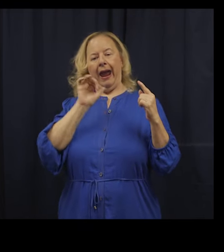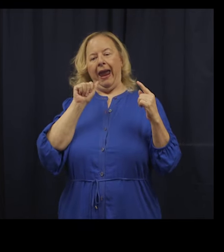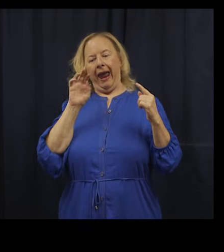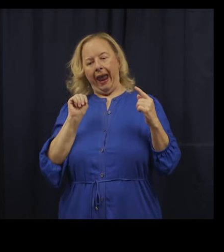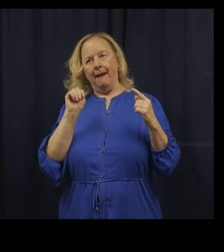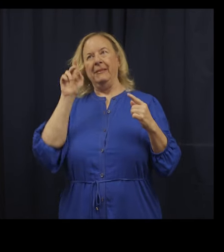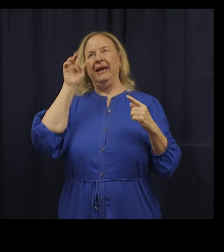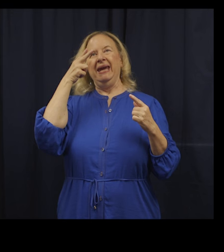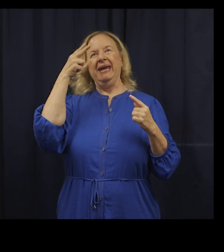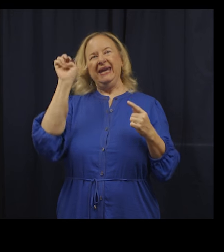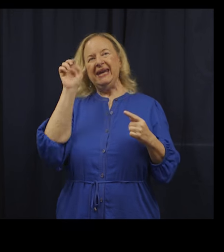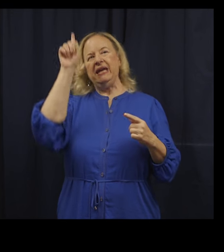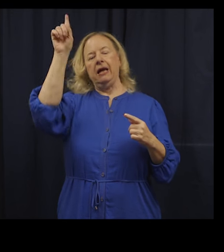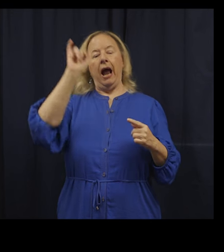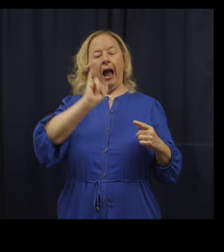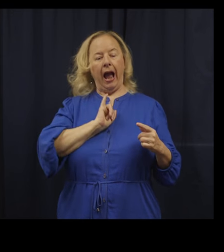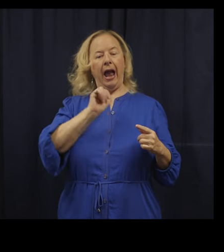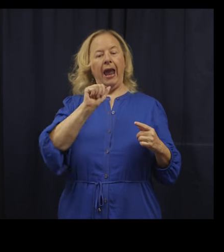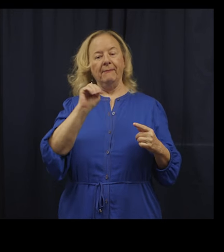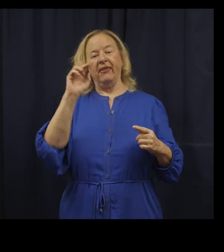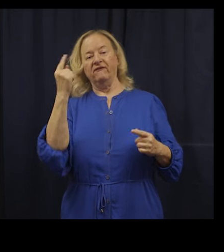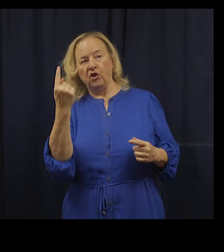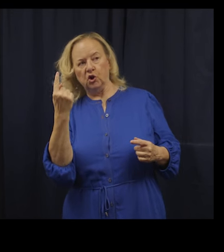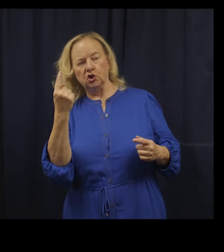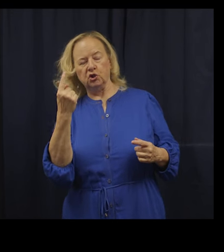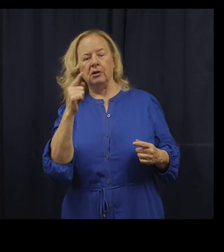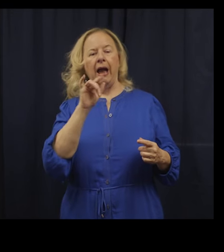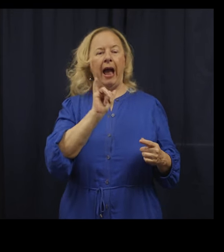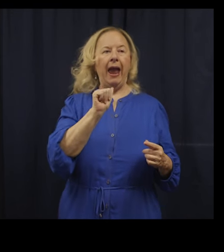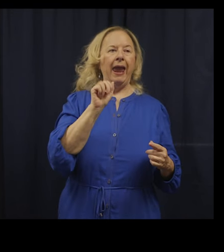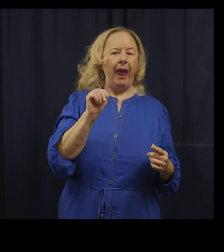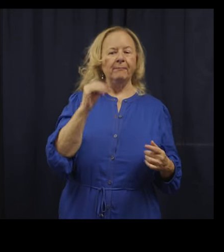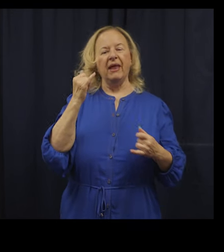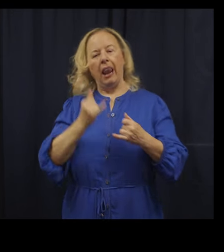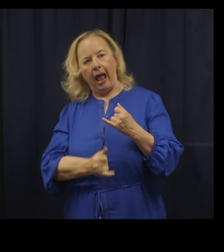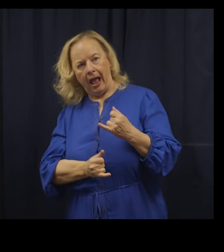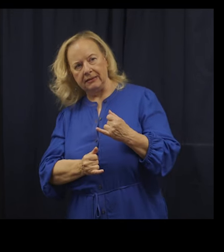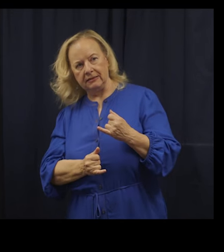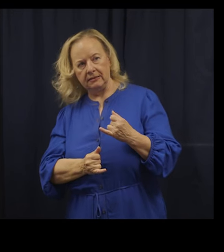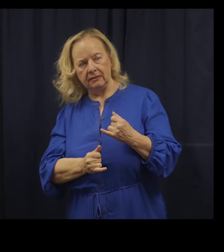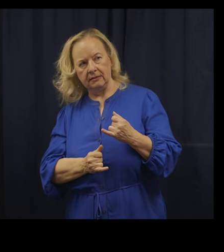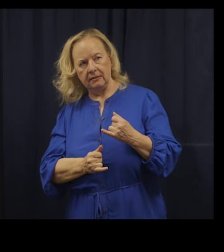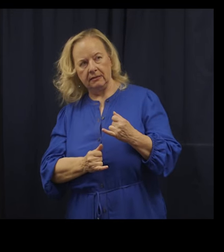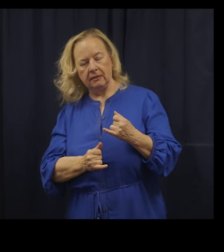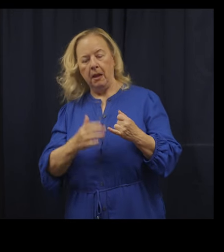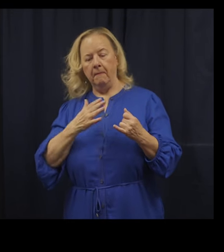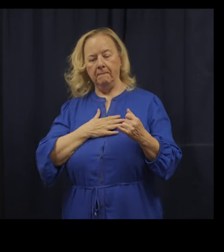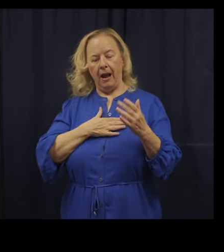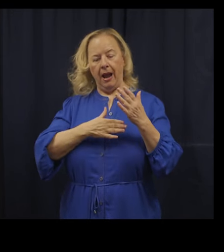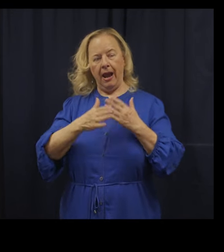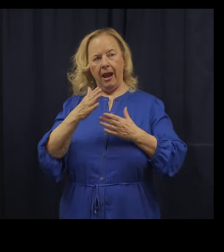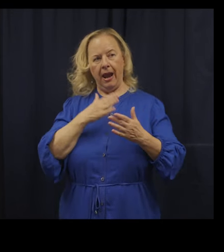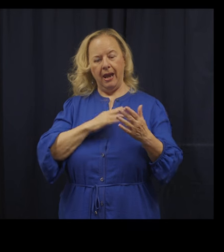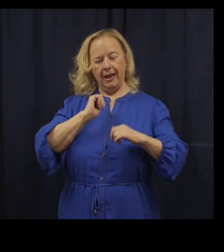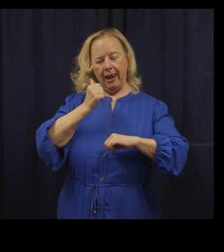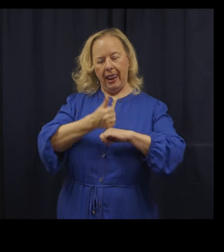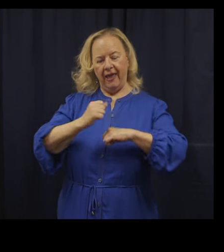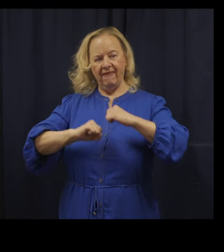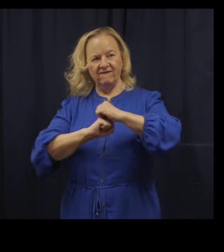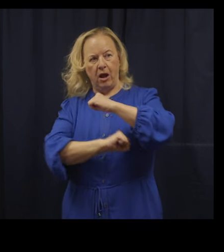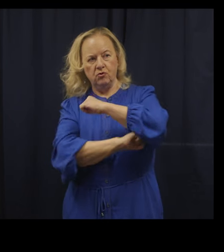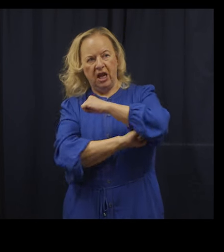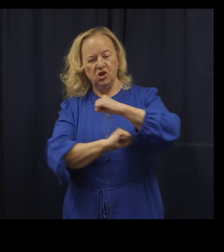he. I am the first. I also am the last. My hand has laid the foundations of the